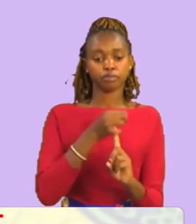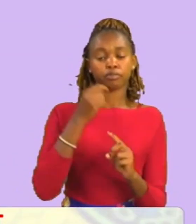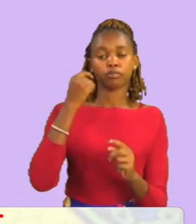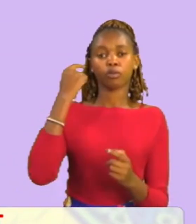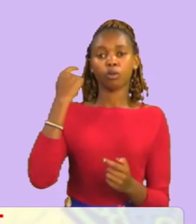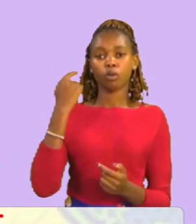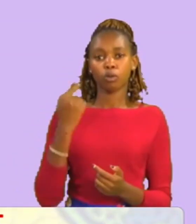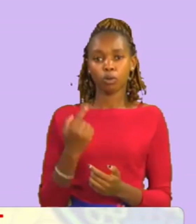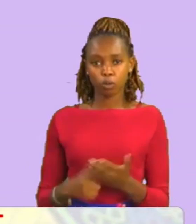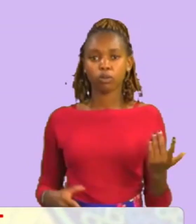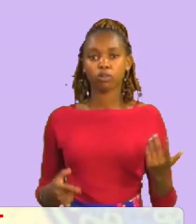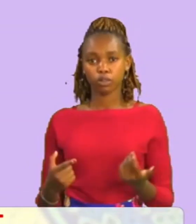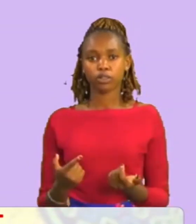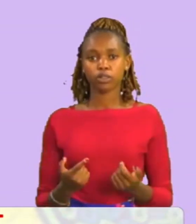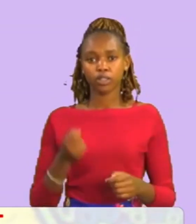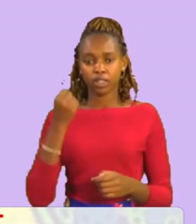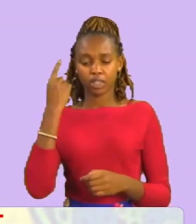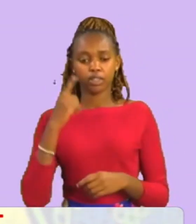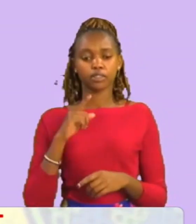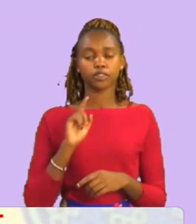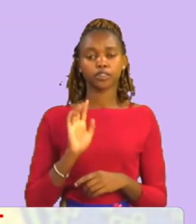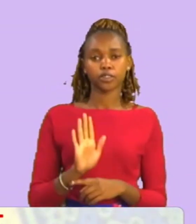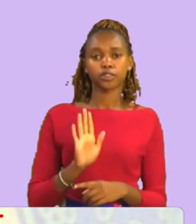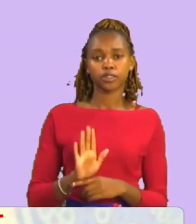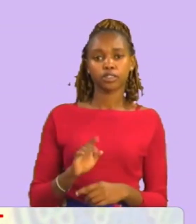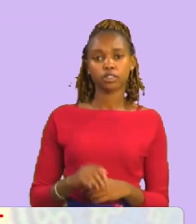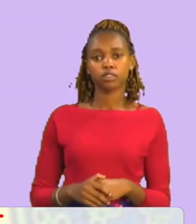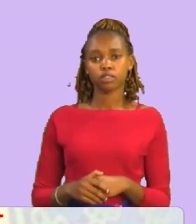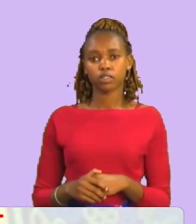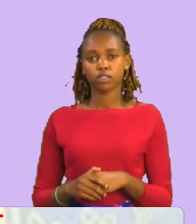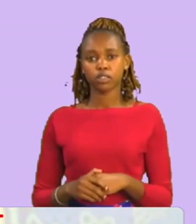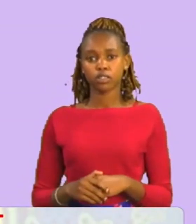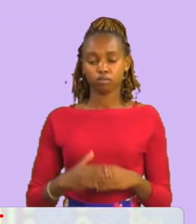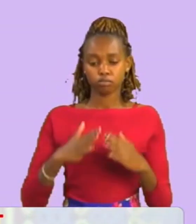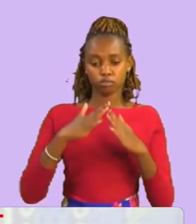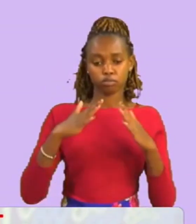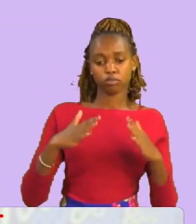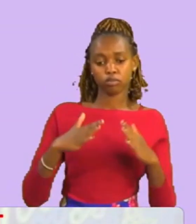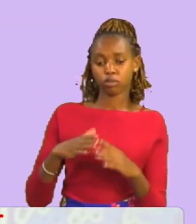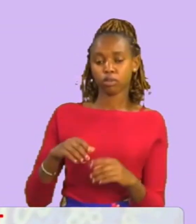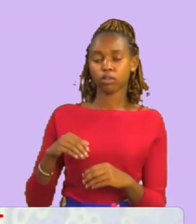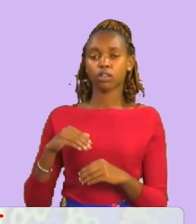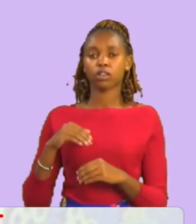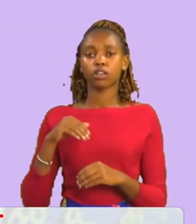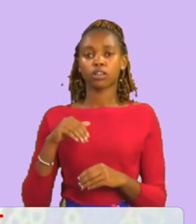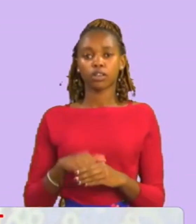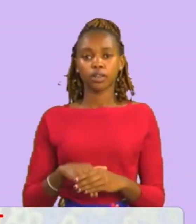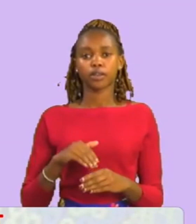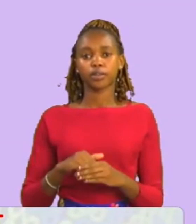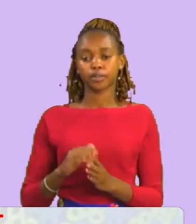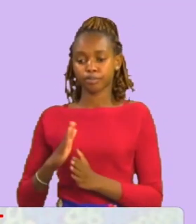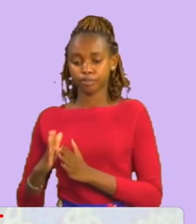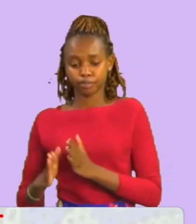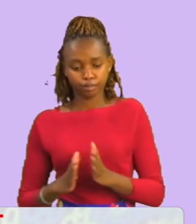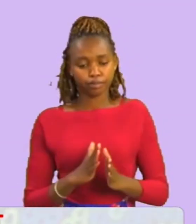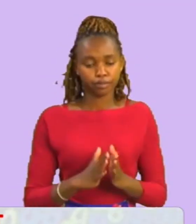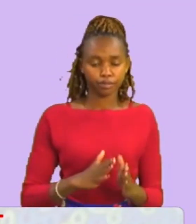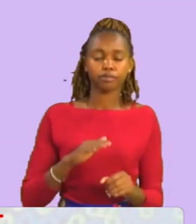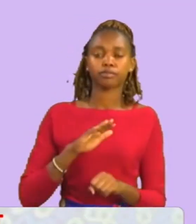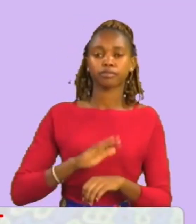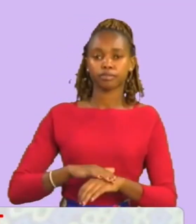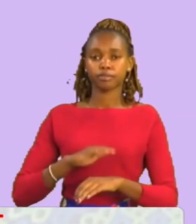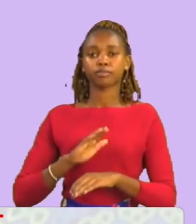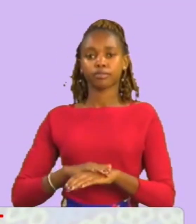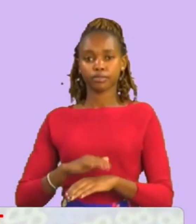gani? All about understanding yourself, all about getting your things right, getting your house in order. Crossing the T's, dotting the I's is what you're talking